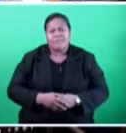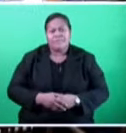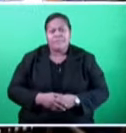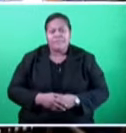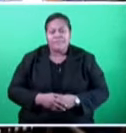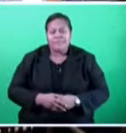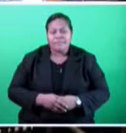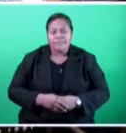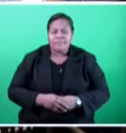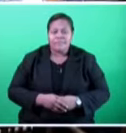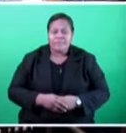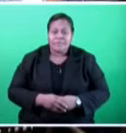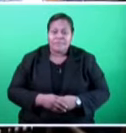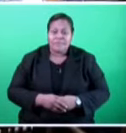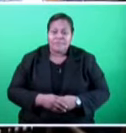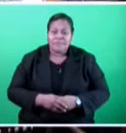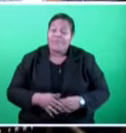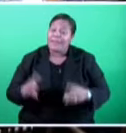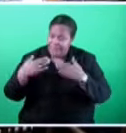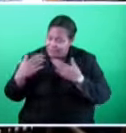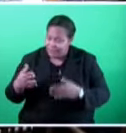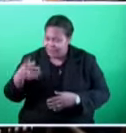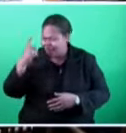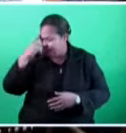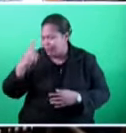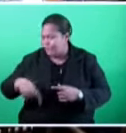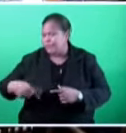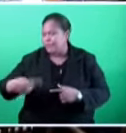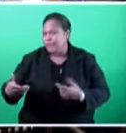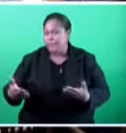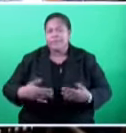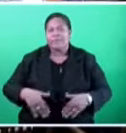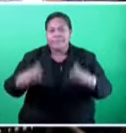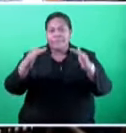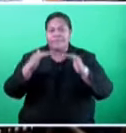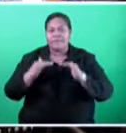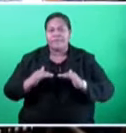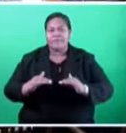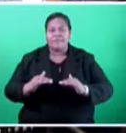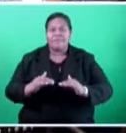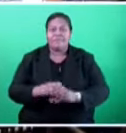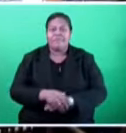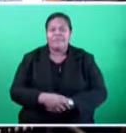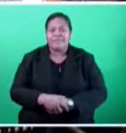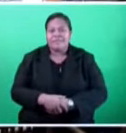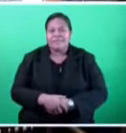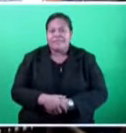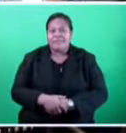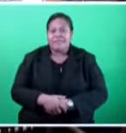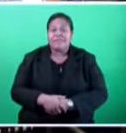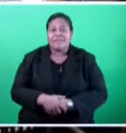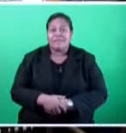Thank you. We'll move on. We'll move on to the next question. All